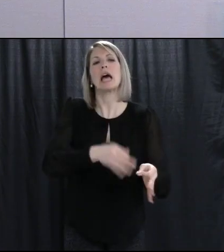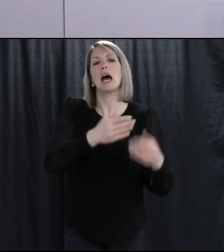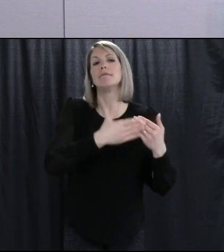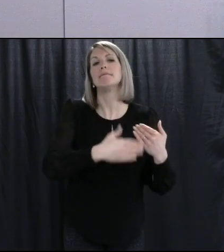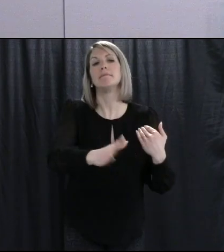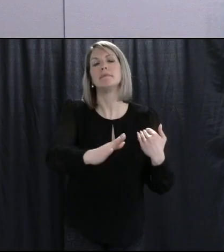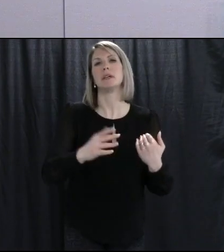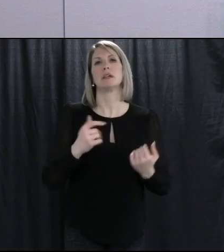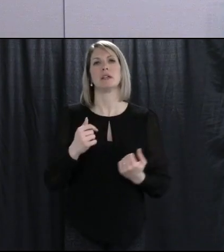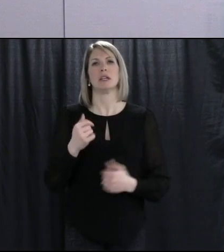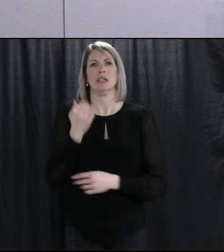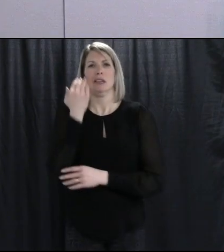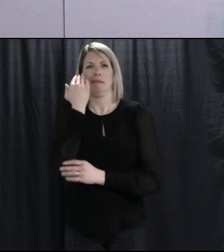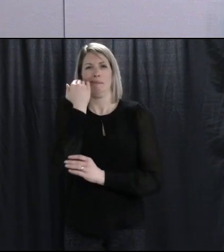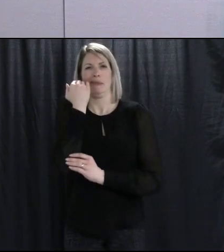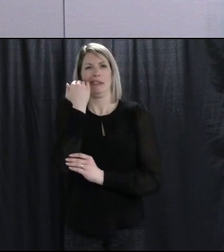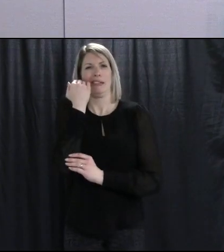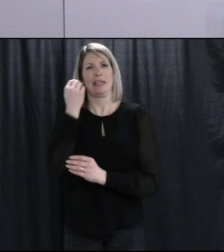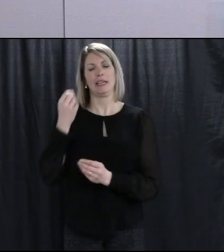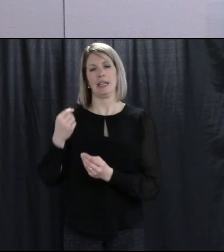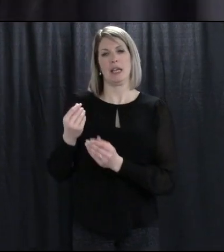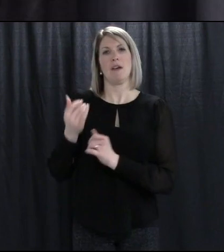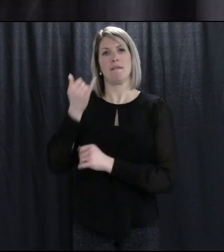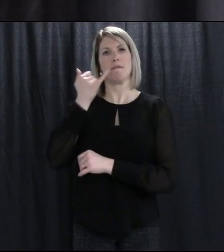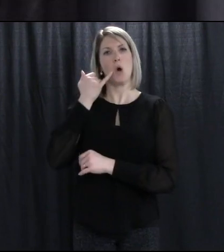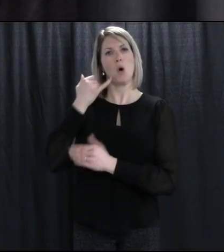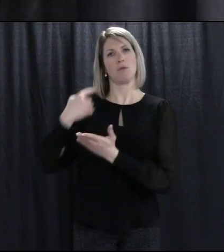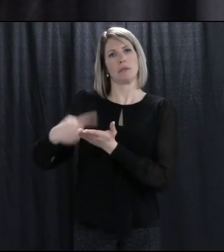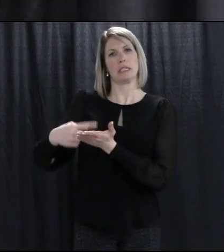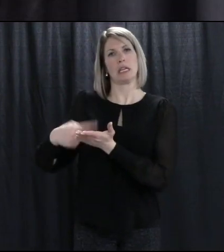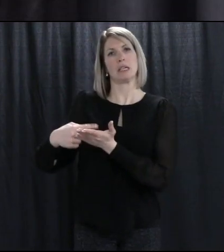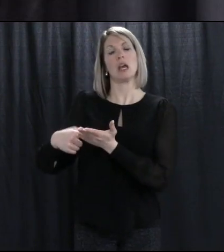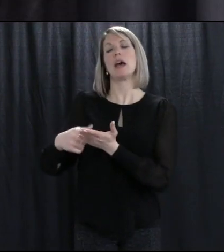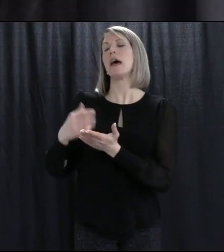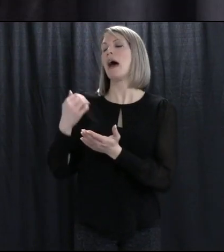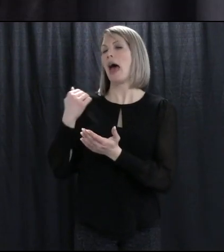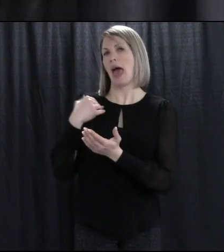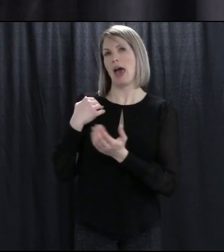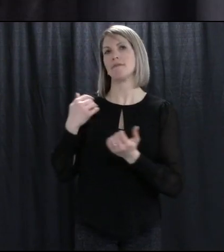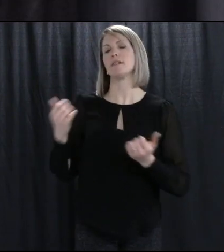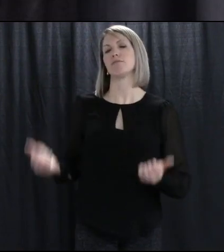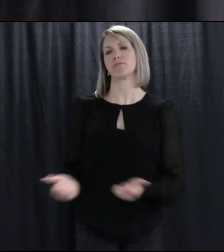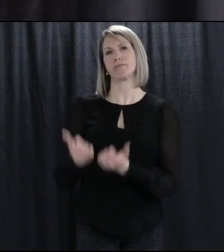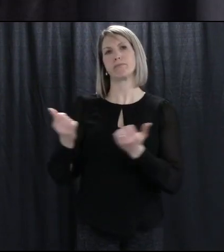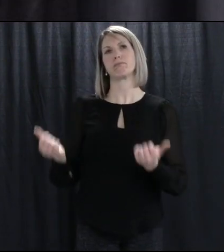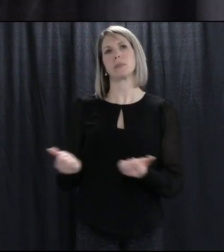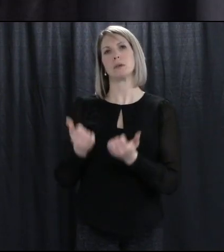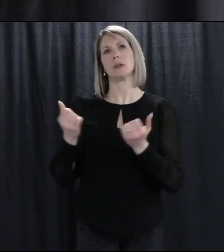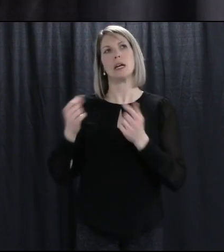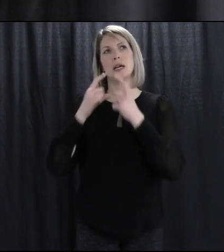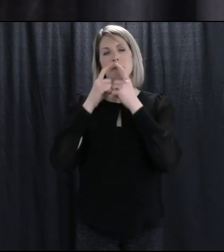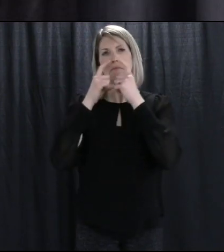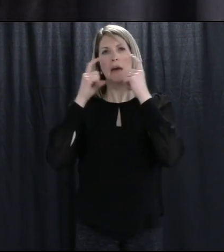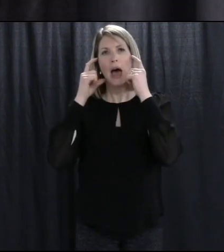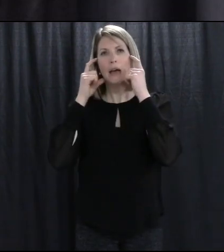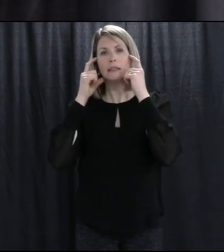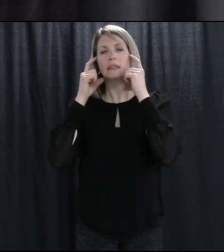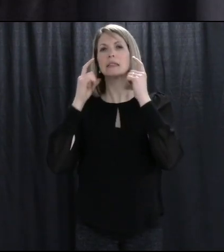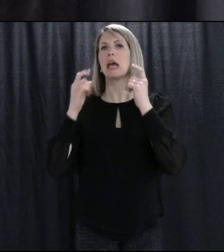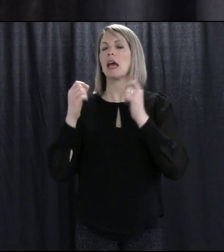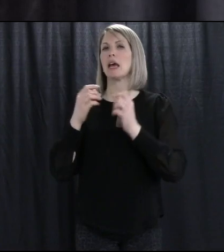had a very superficial briefing. We have an inventory of PPE. We have orders